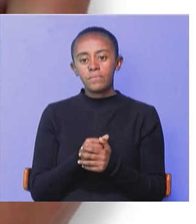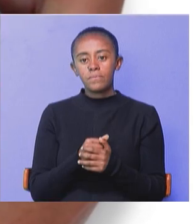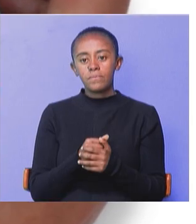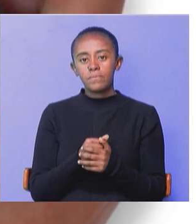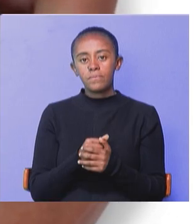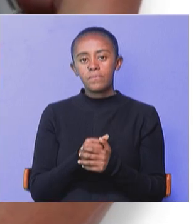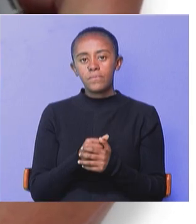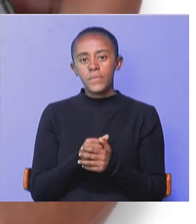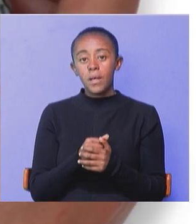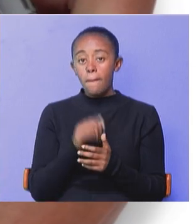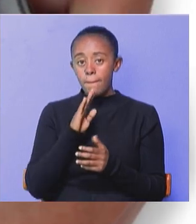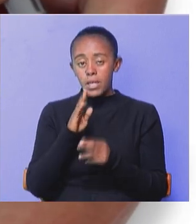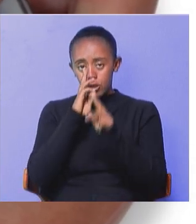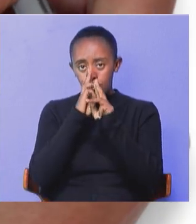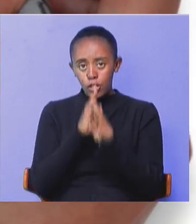of